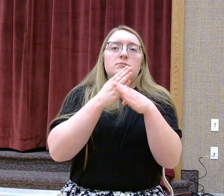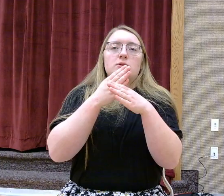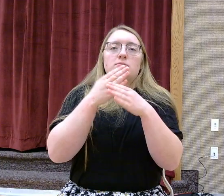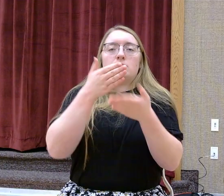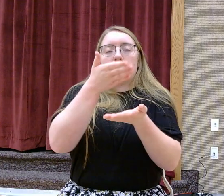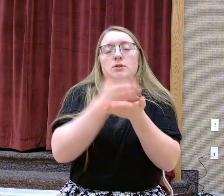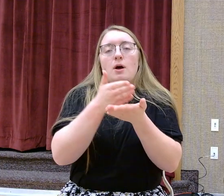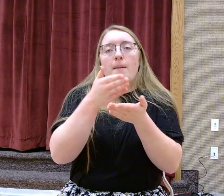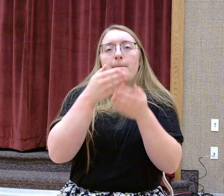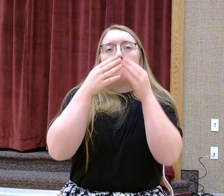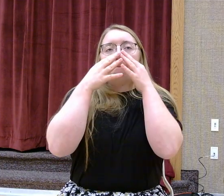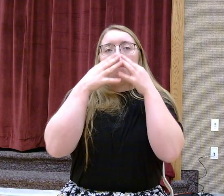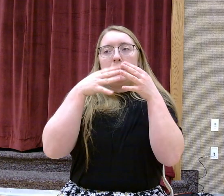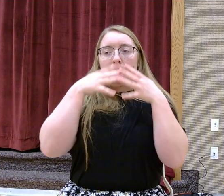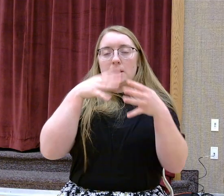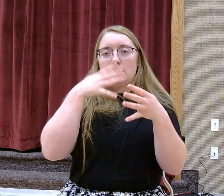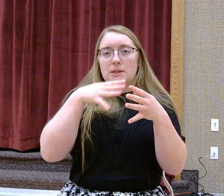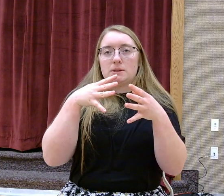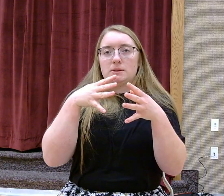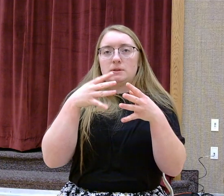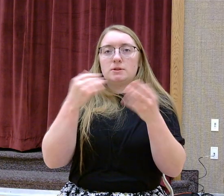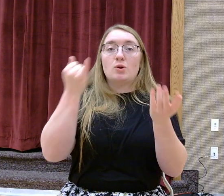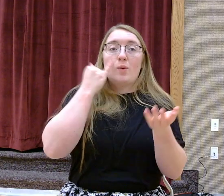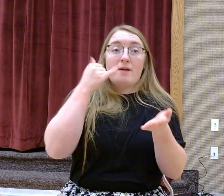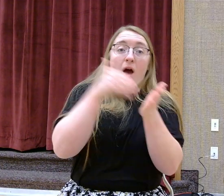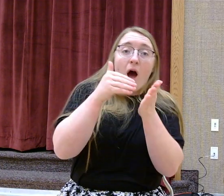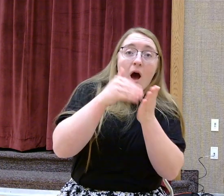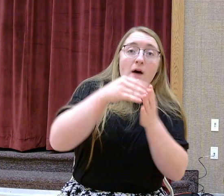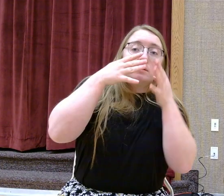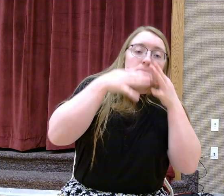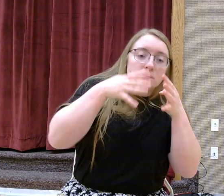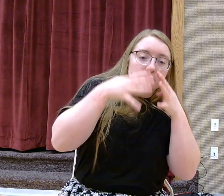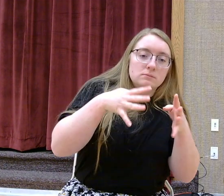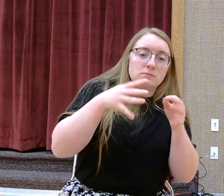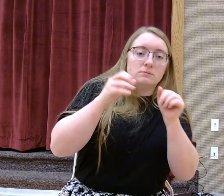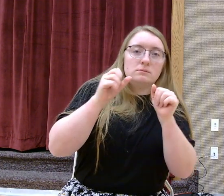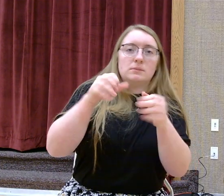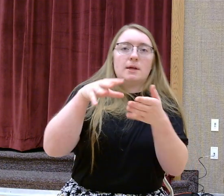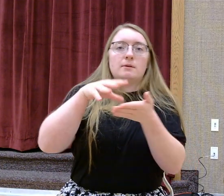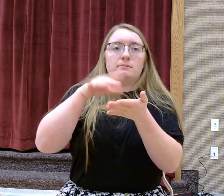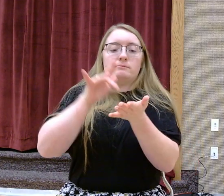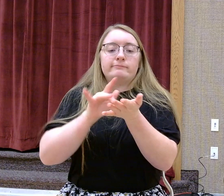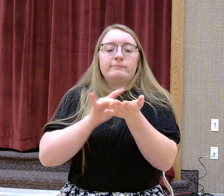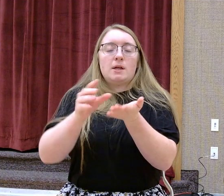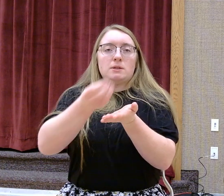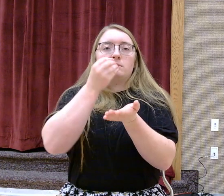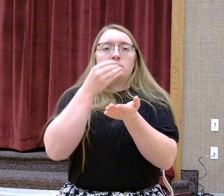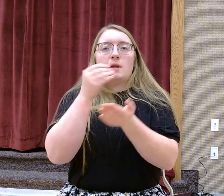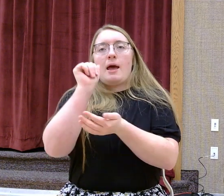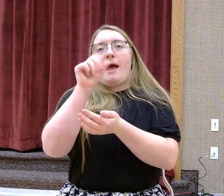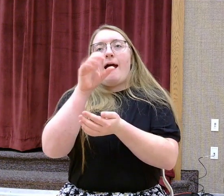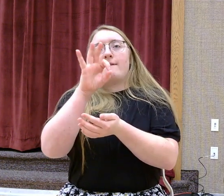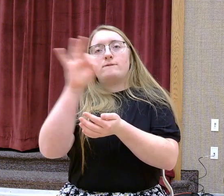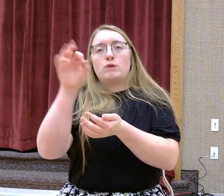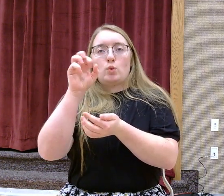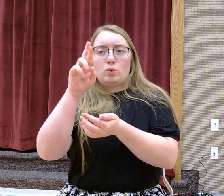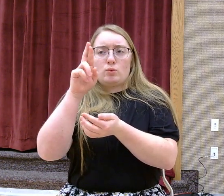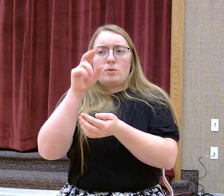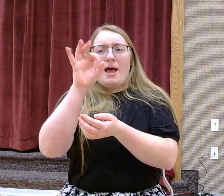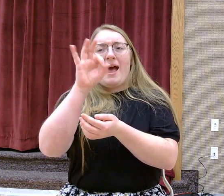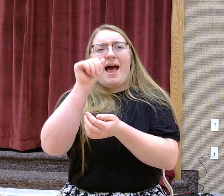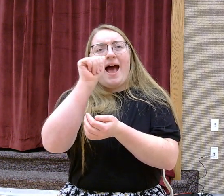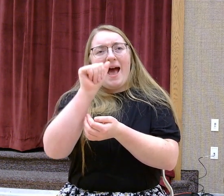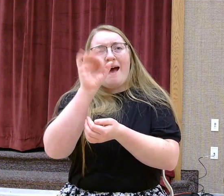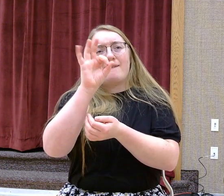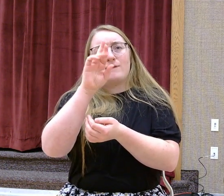nosebleed. So if you're prone to nosebleeds, you can take some Afrin as part of your medication list as well. Okay? Questions